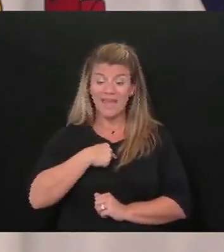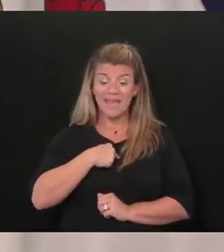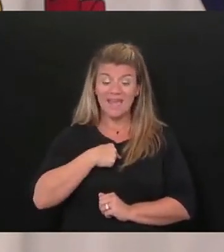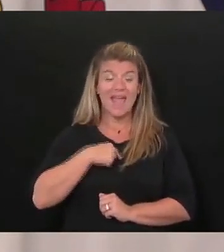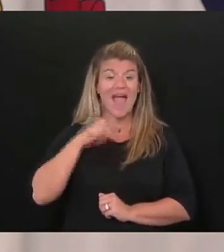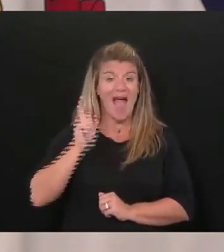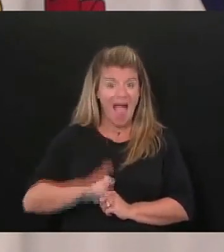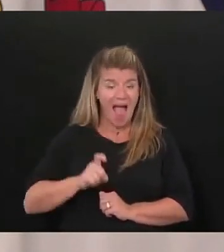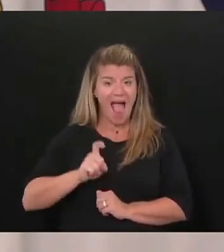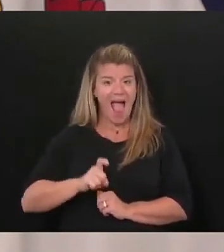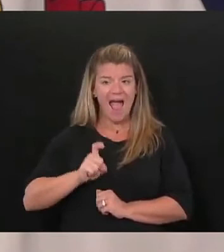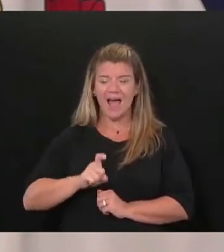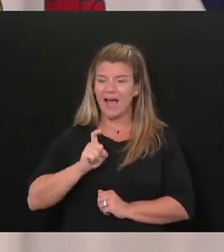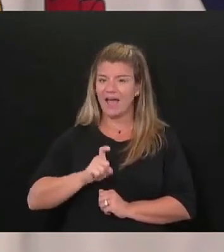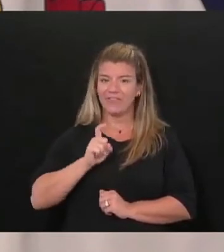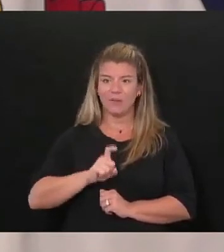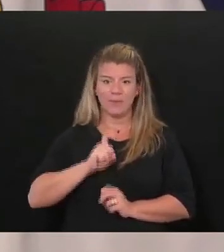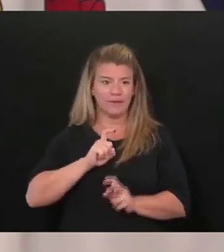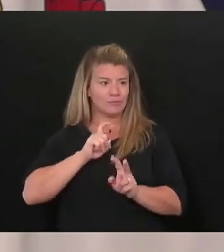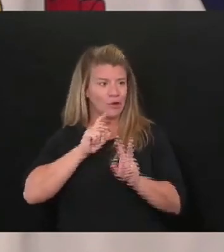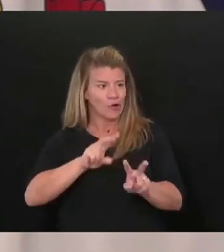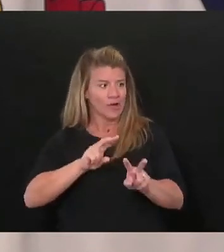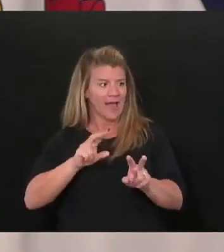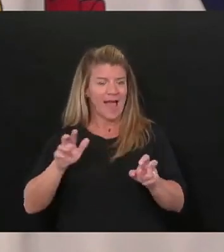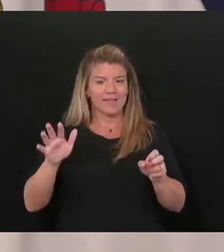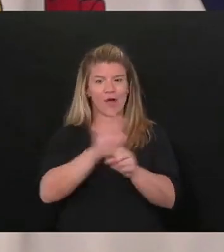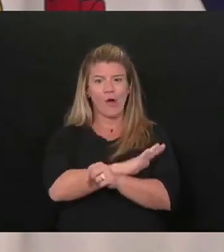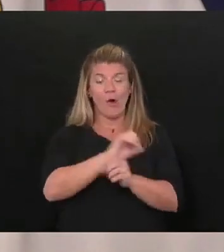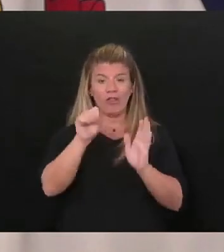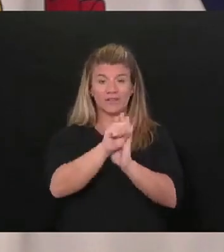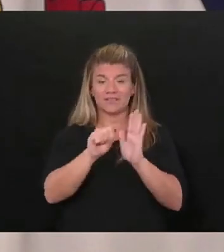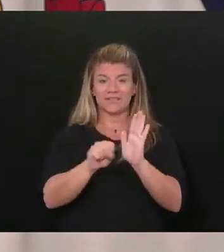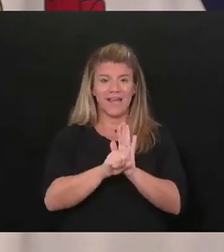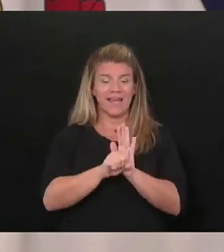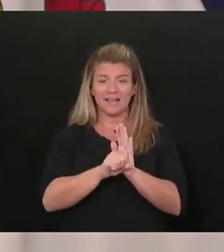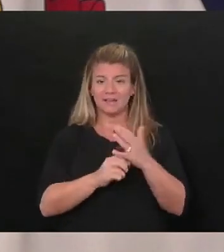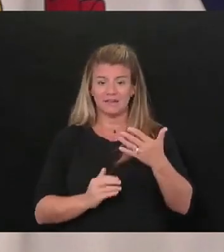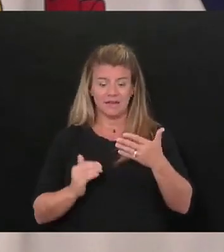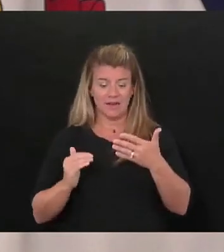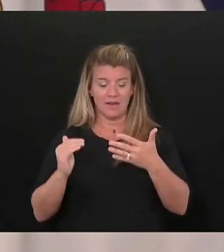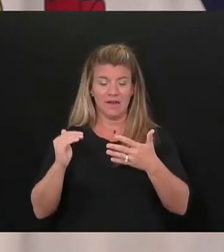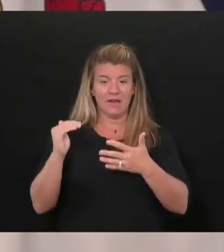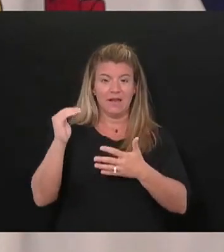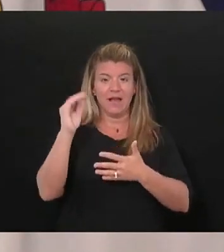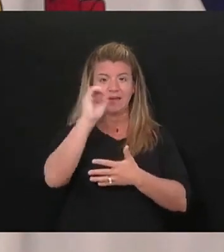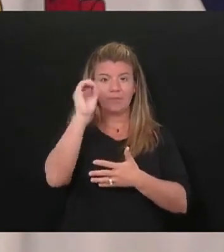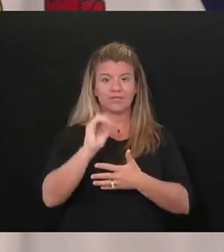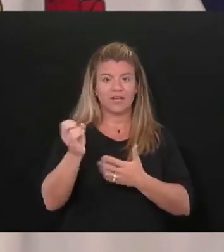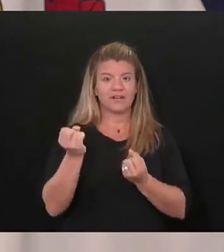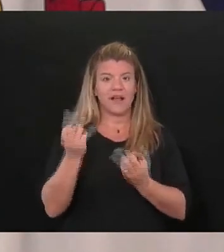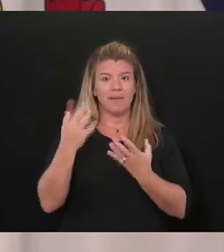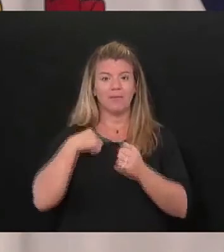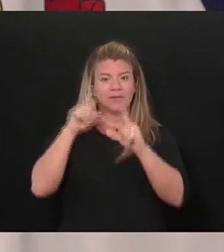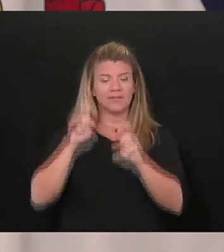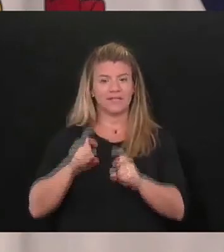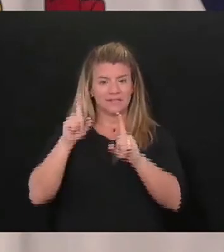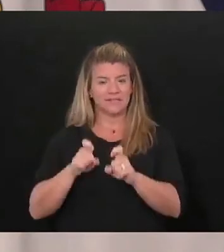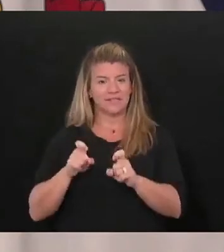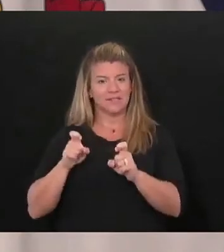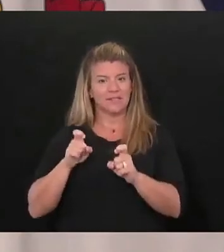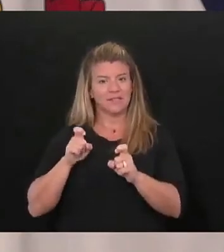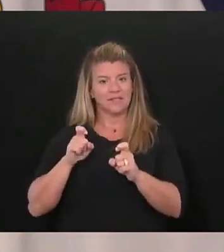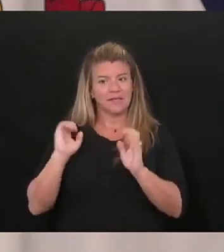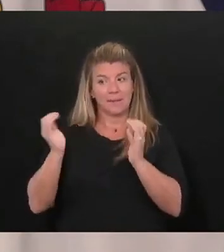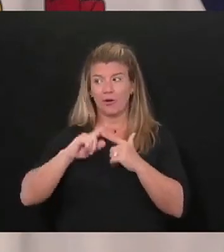got to be heading towards a state at the top of the realm as far as the percentage of population that we've tested versus the